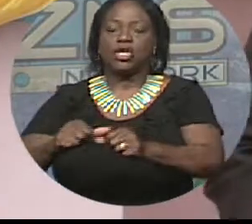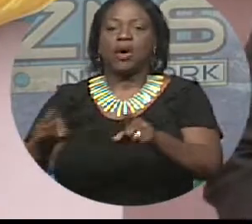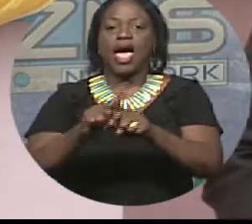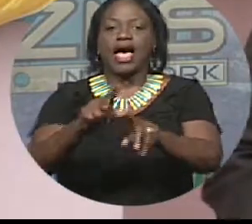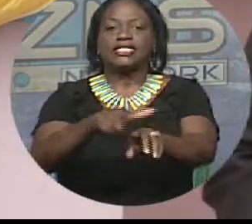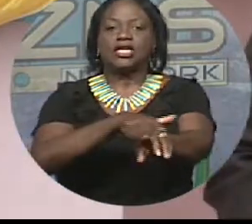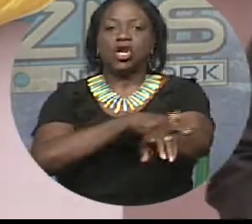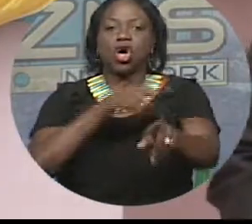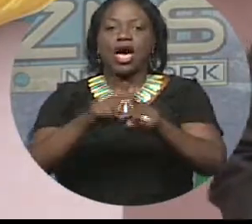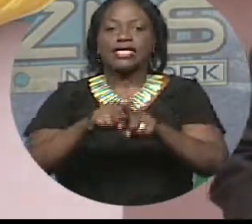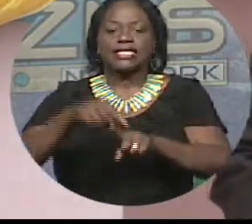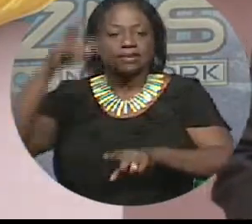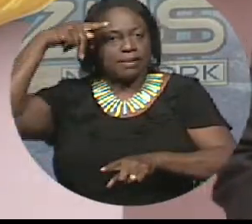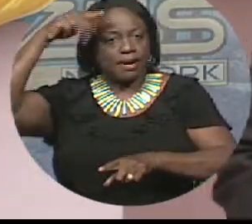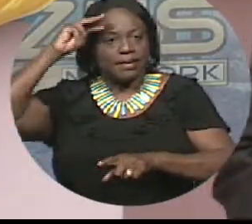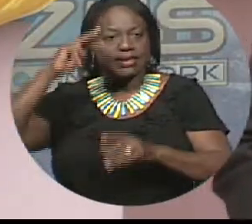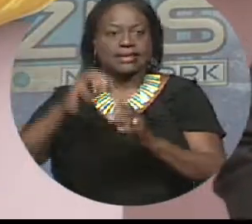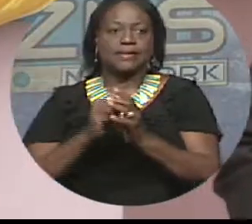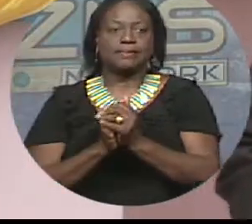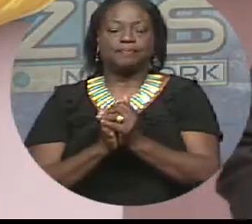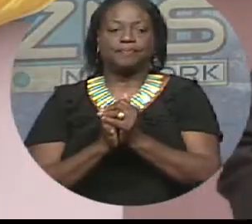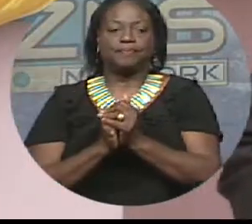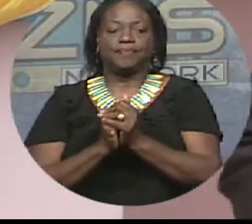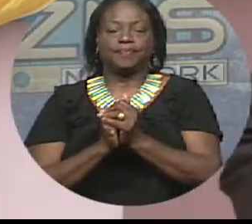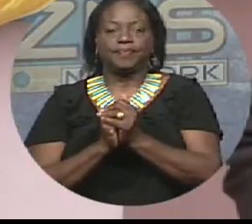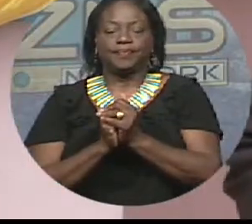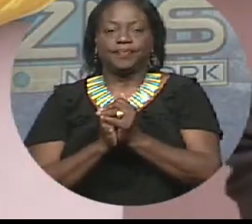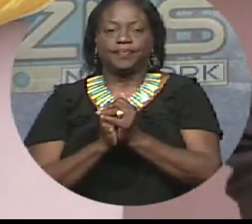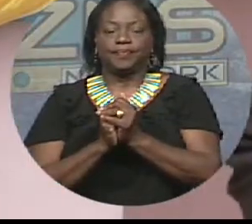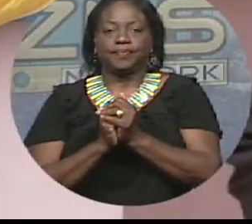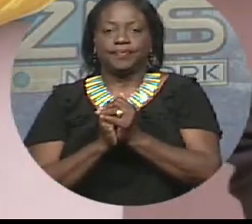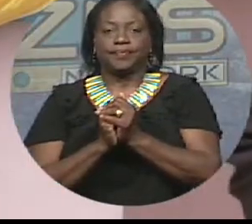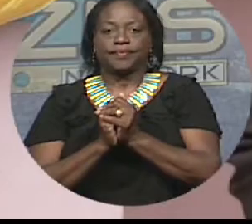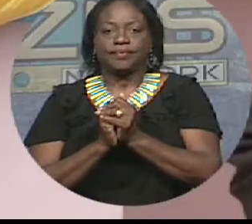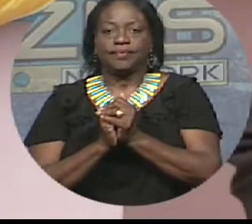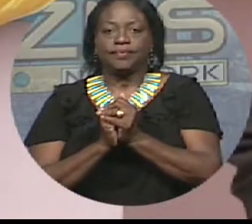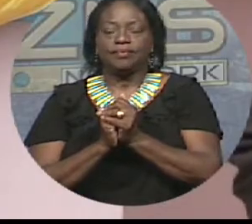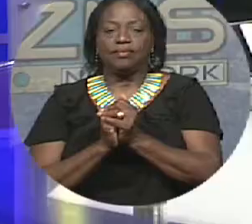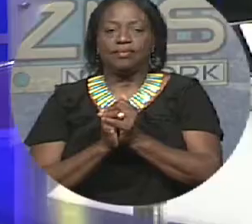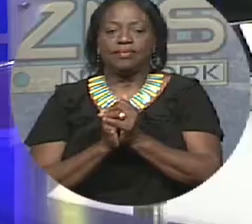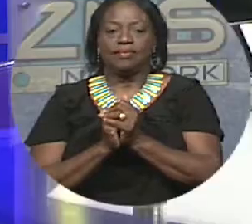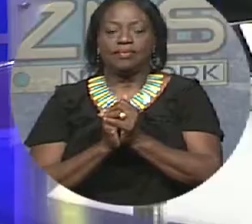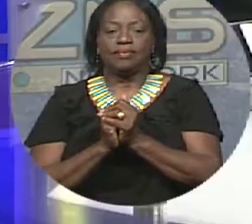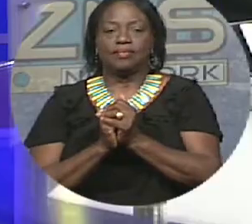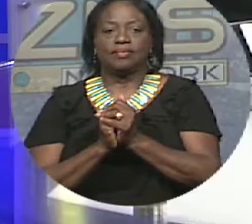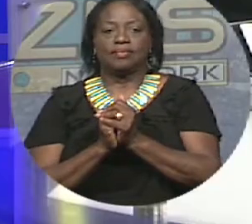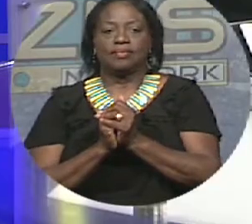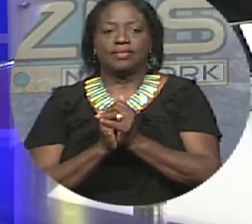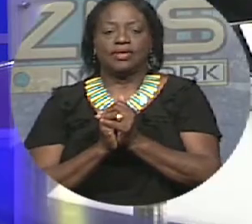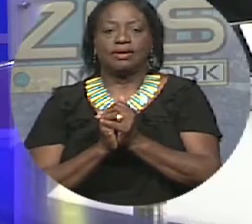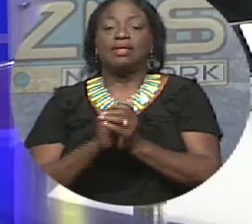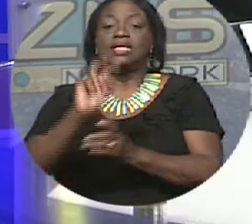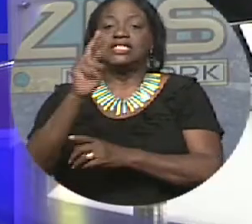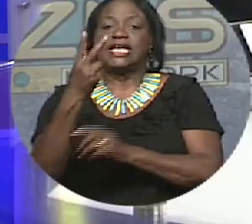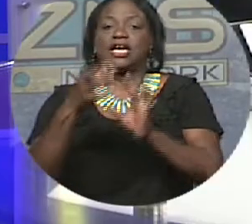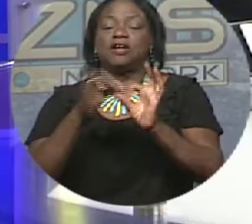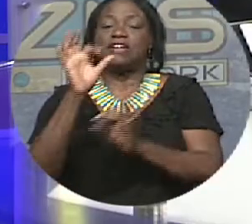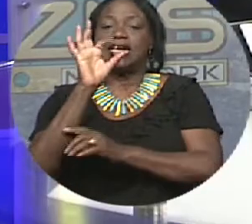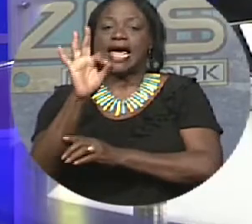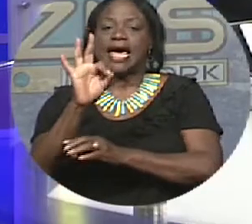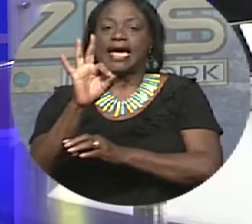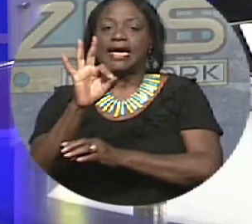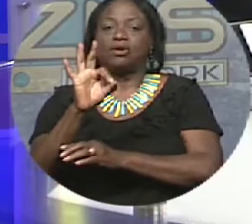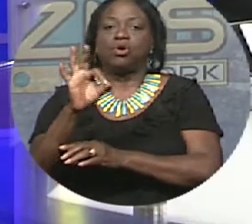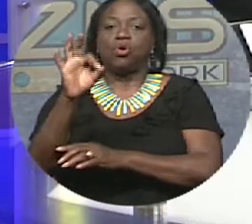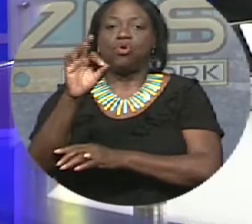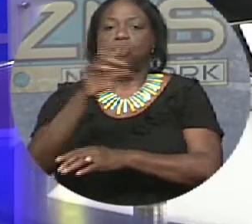the helm of leading the country. Clint Watson, ZNS Network News. The second of nine Royal Bahamas